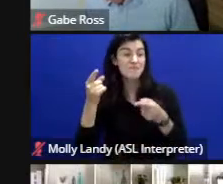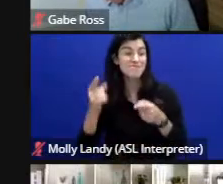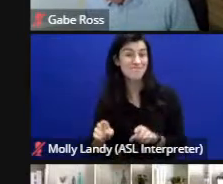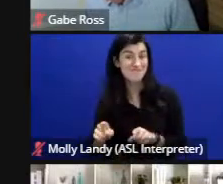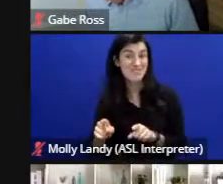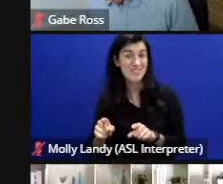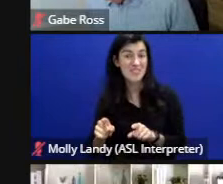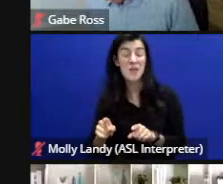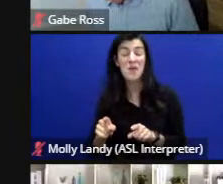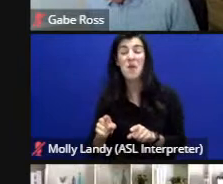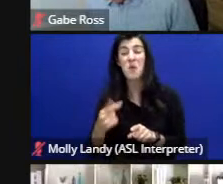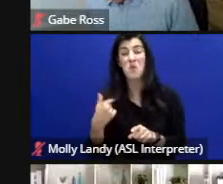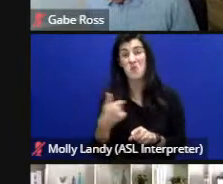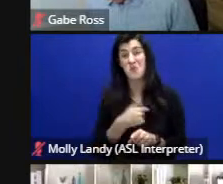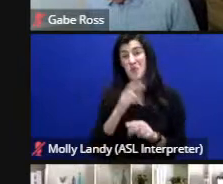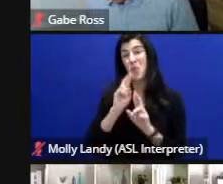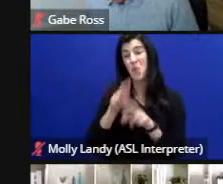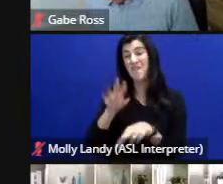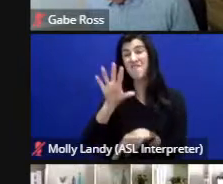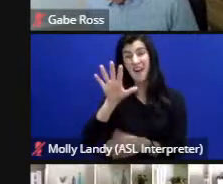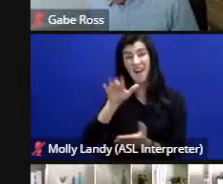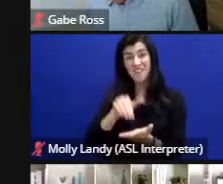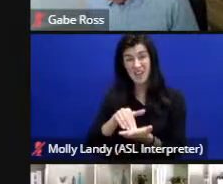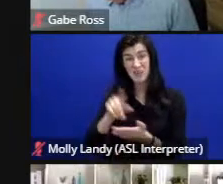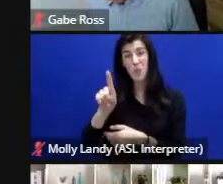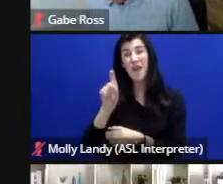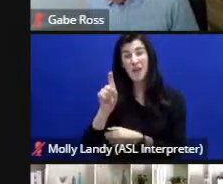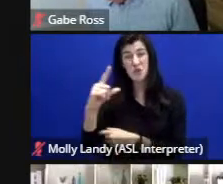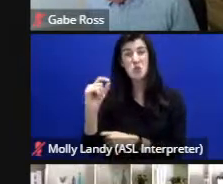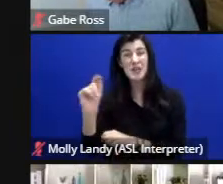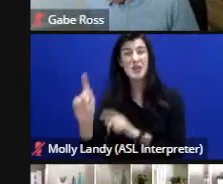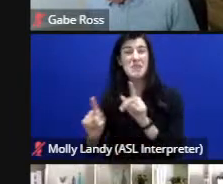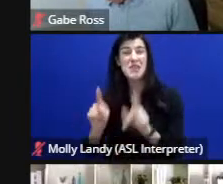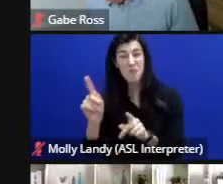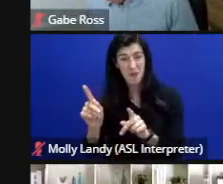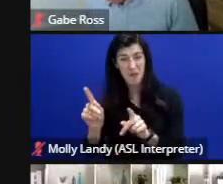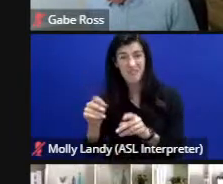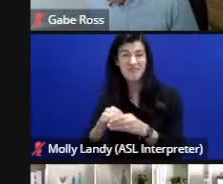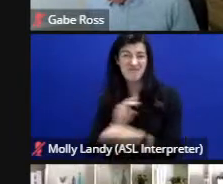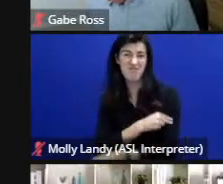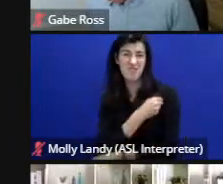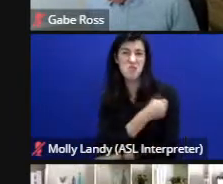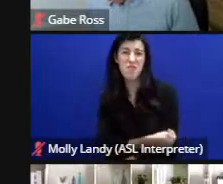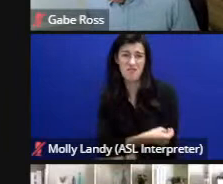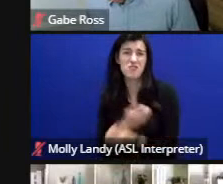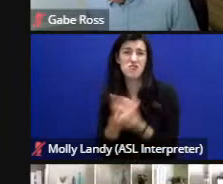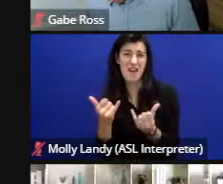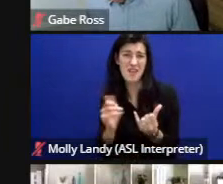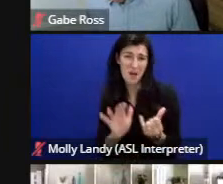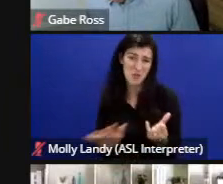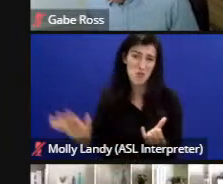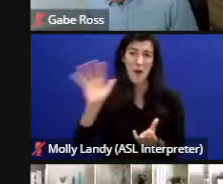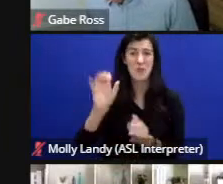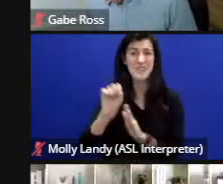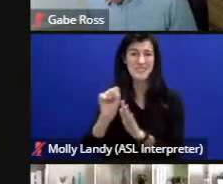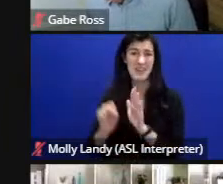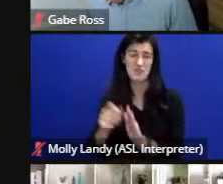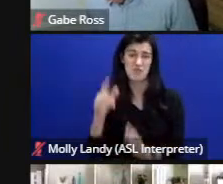they were reporting 5,120 hospitalized patients across the state.